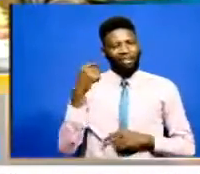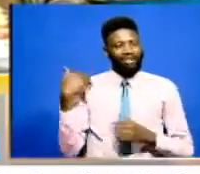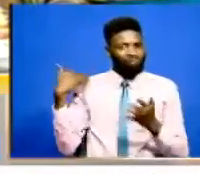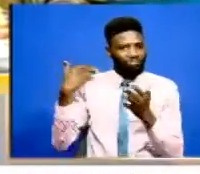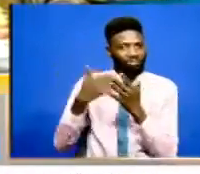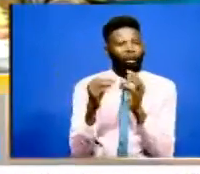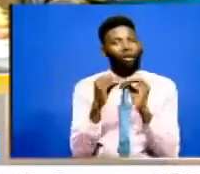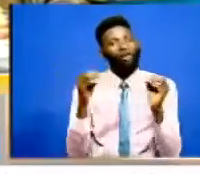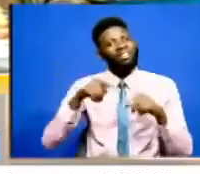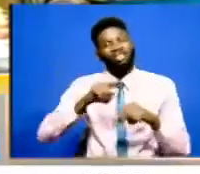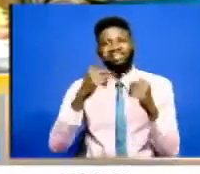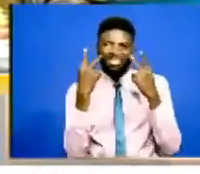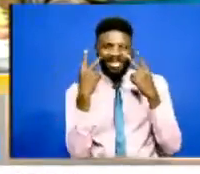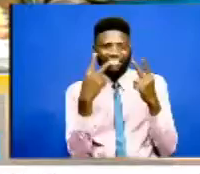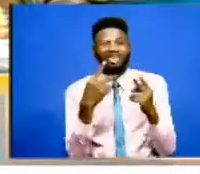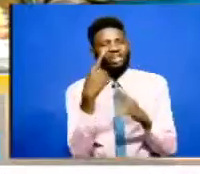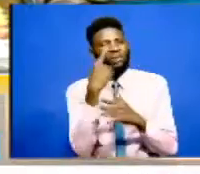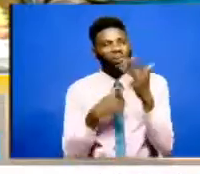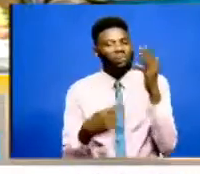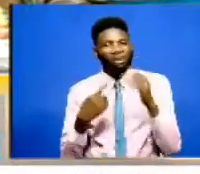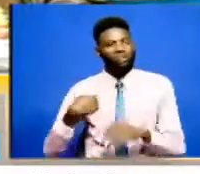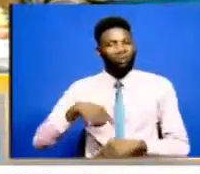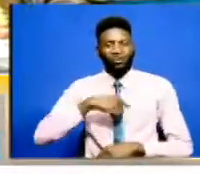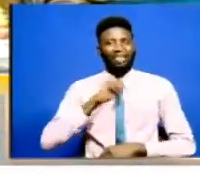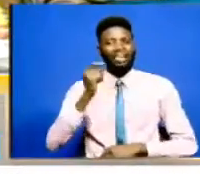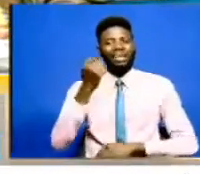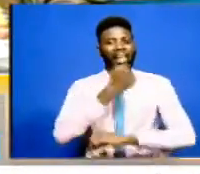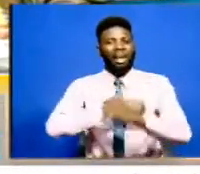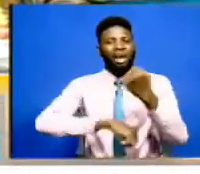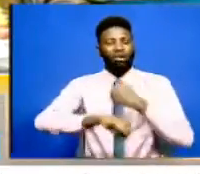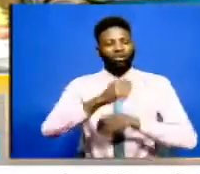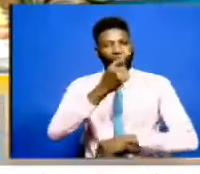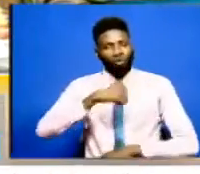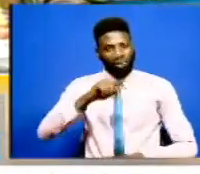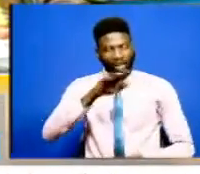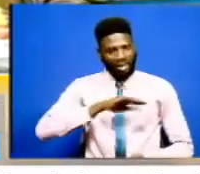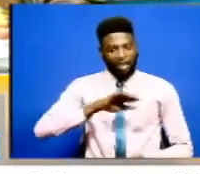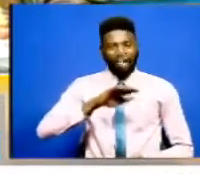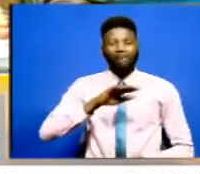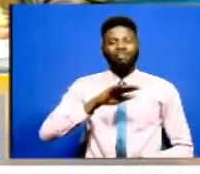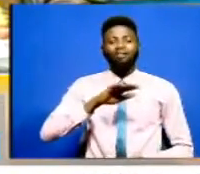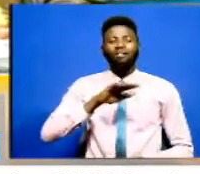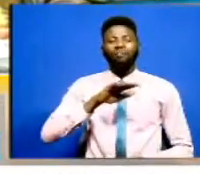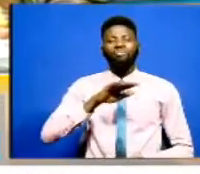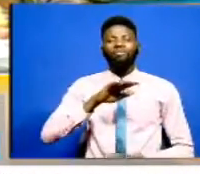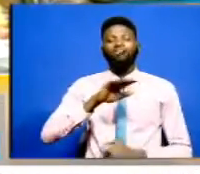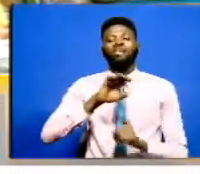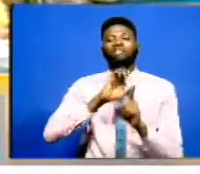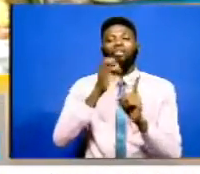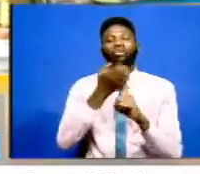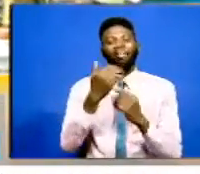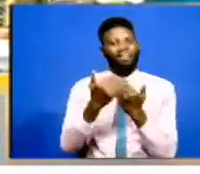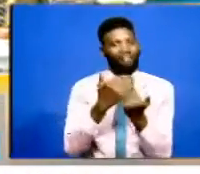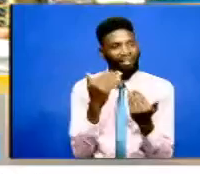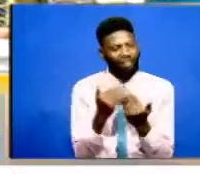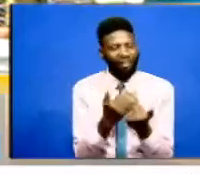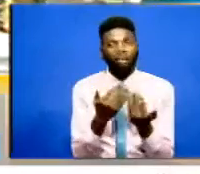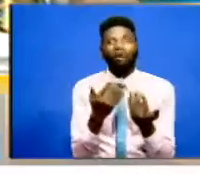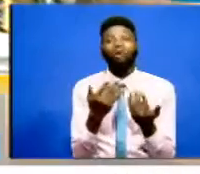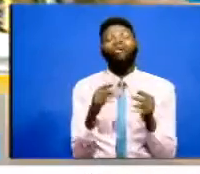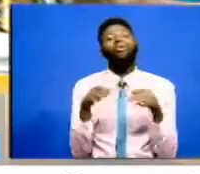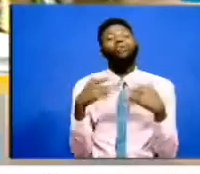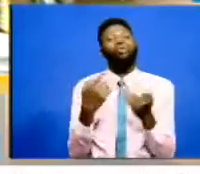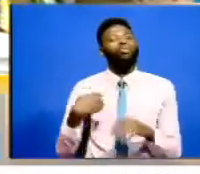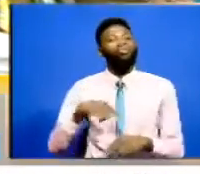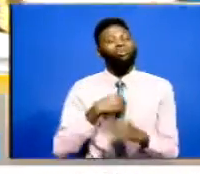things that you've seen us do right when it comes to conservation of the environment, or what are some of the things that we really need to improve